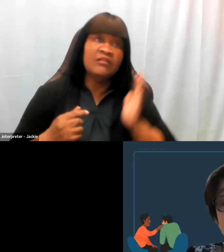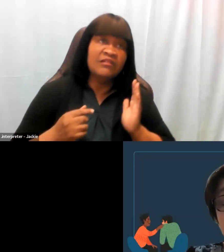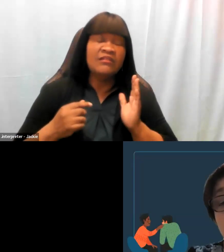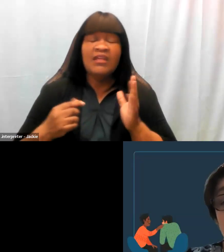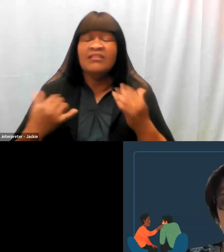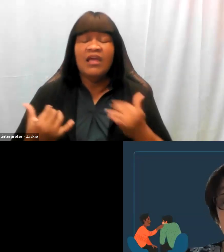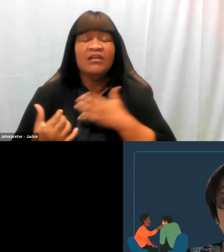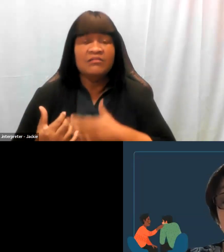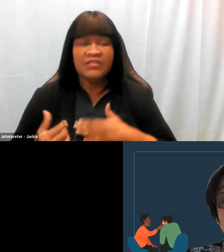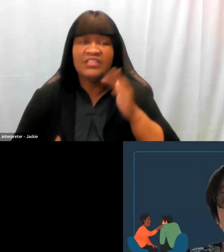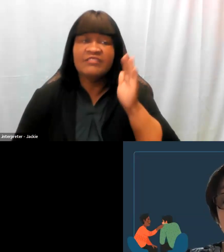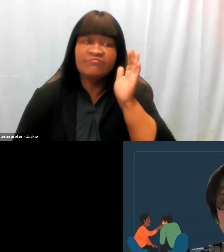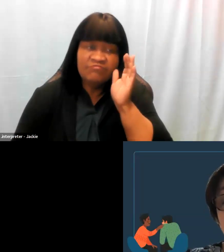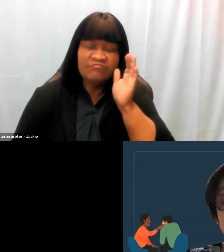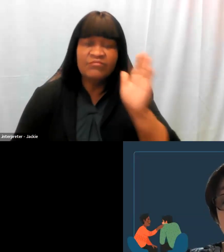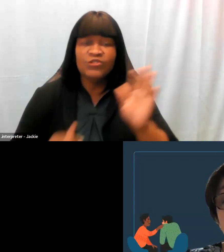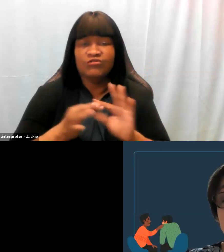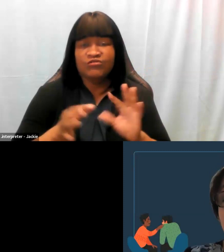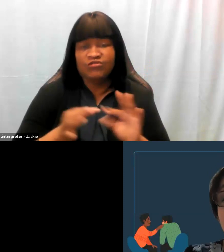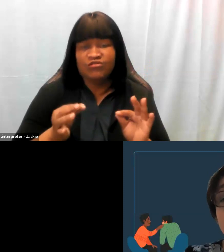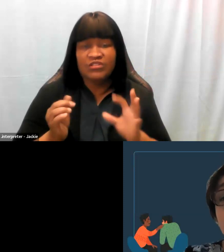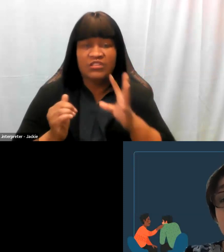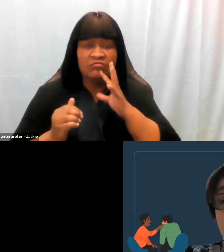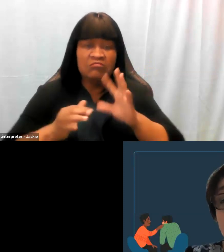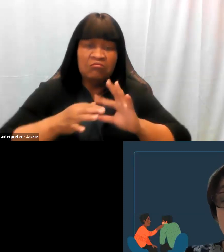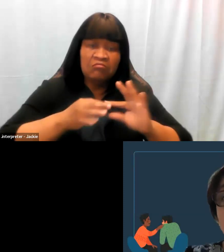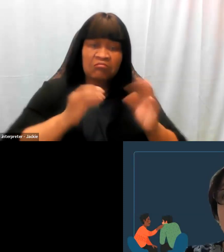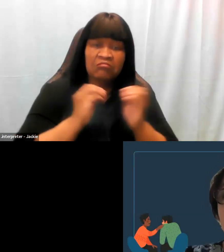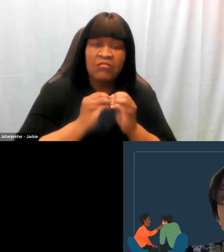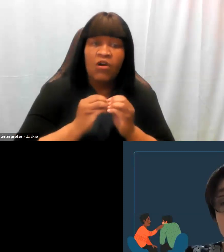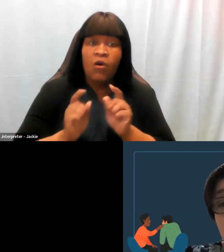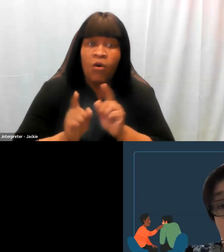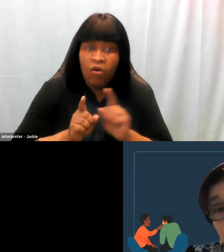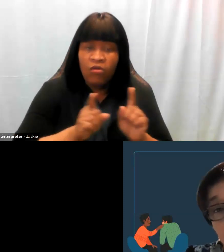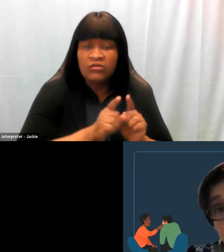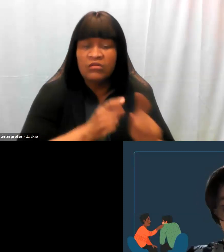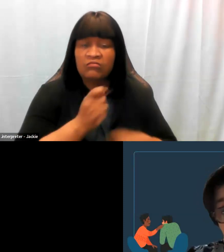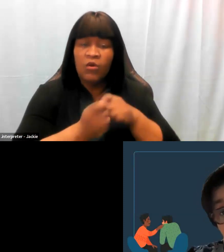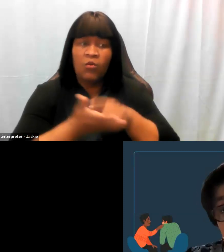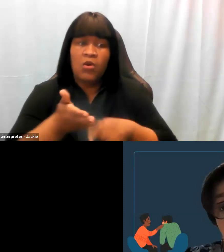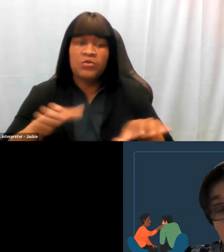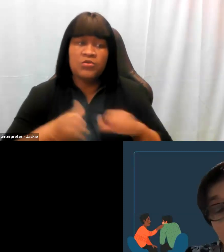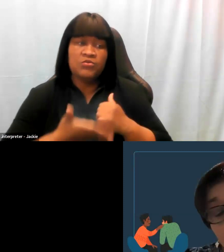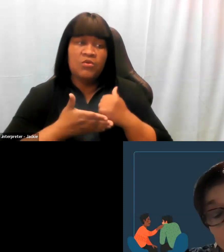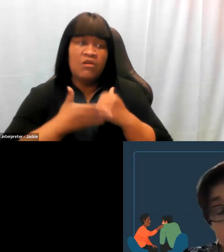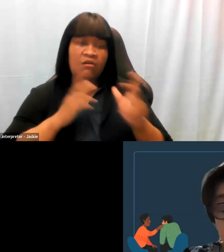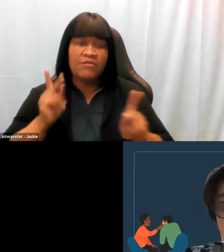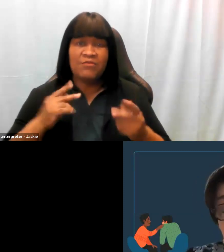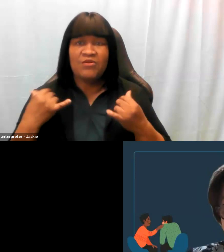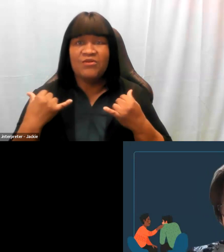all to listen to their story in terms of the future build out, but also on what do we do to help people